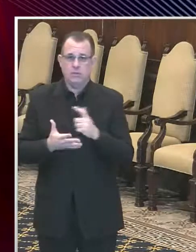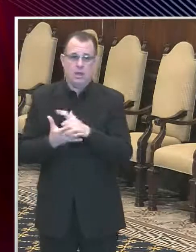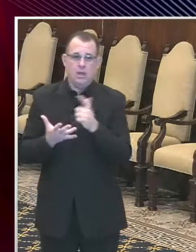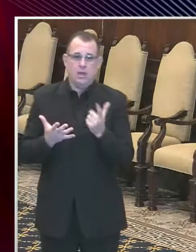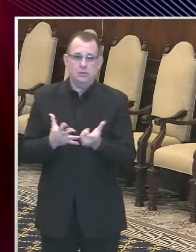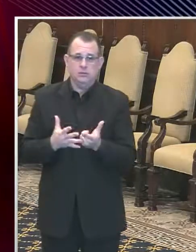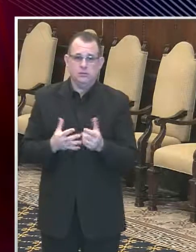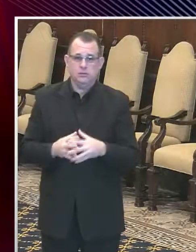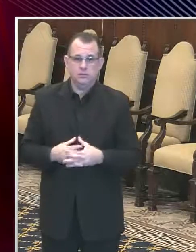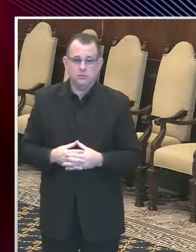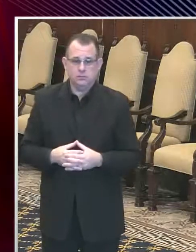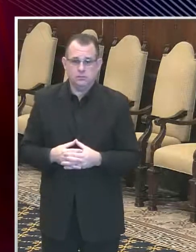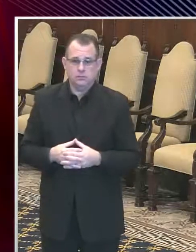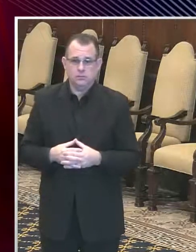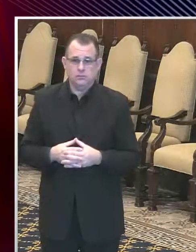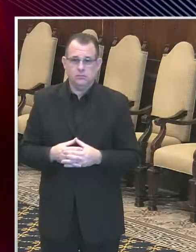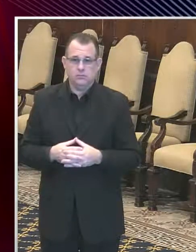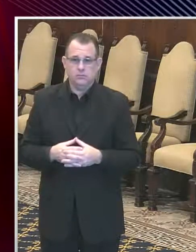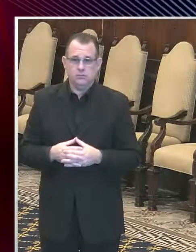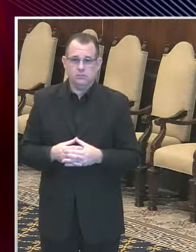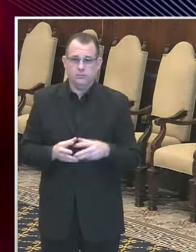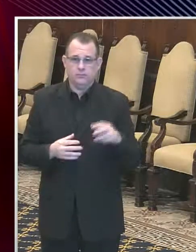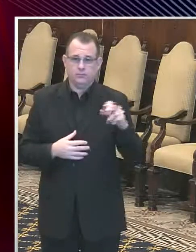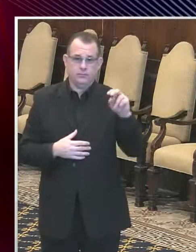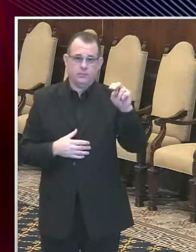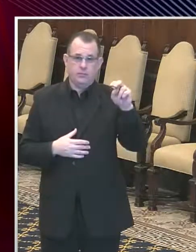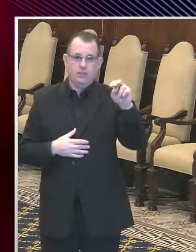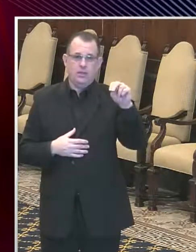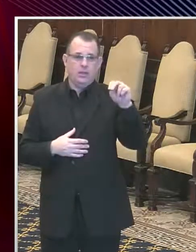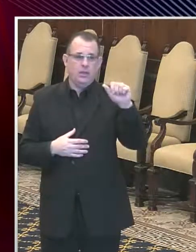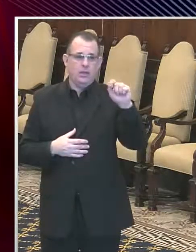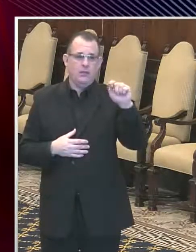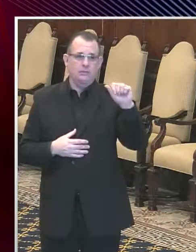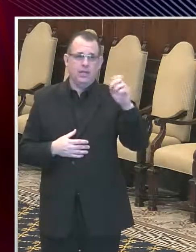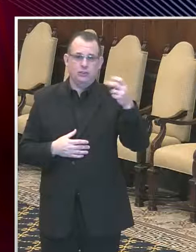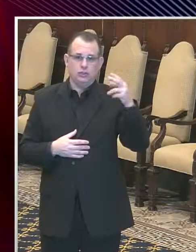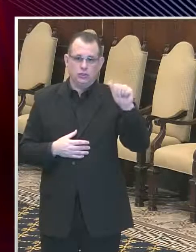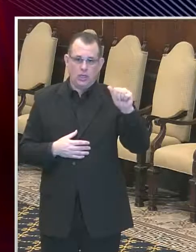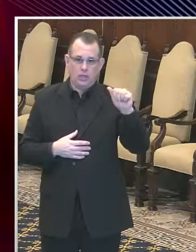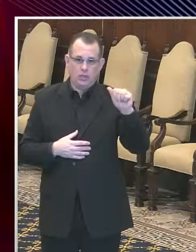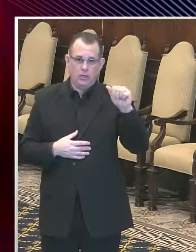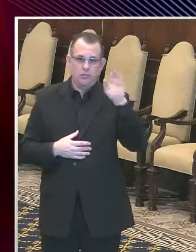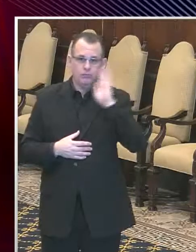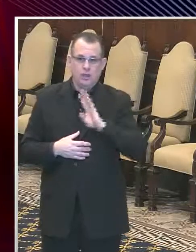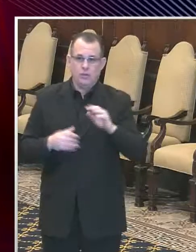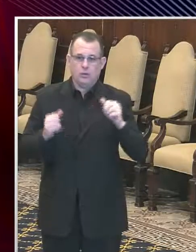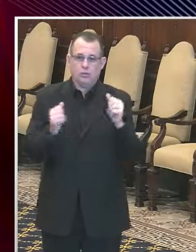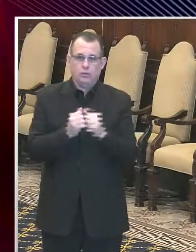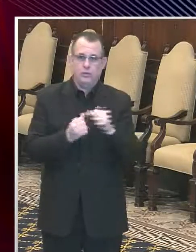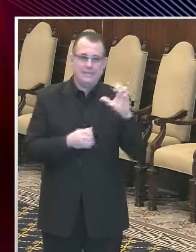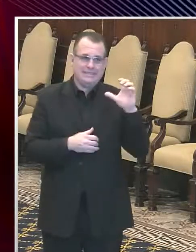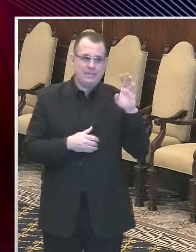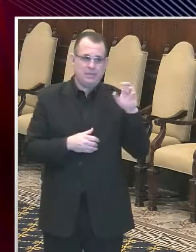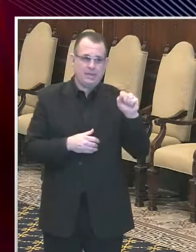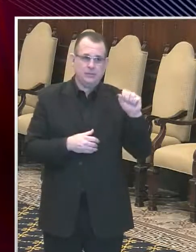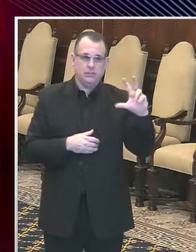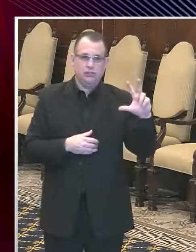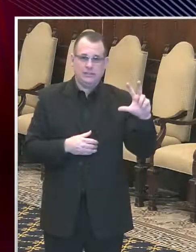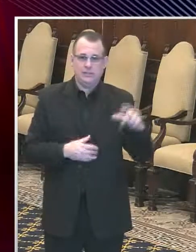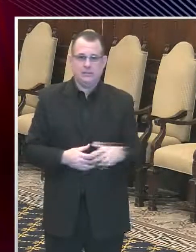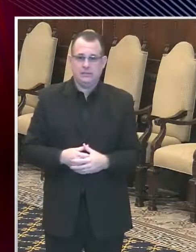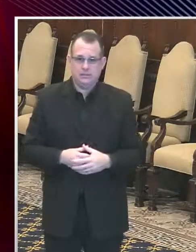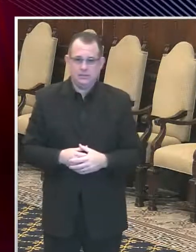Thanks, Connell. We're going to go to Natasha Brown with CBS 3. Natasha? Hi, this question is